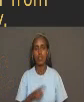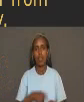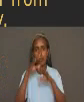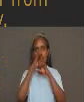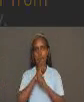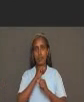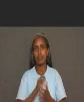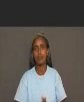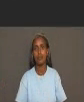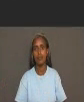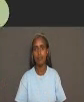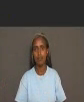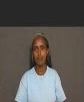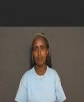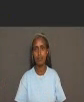Time's up.